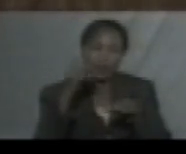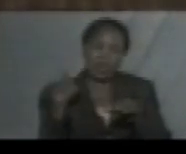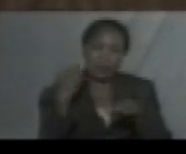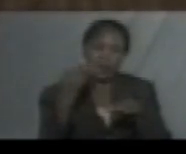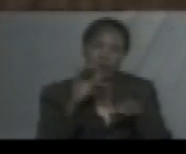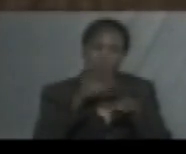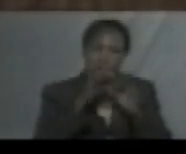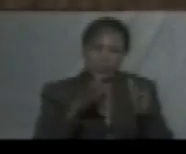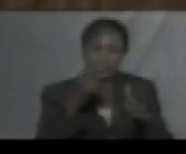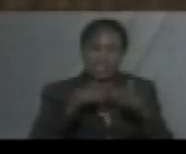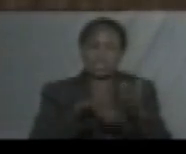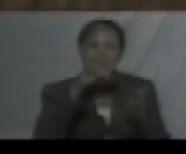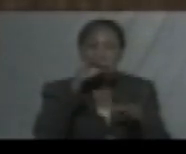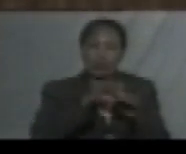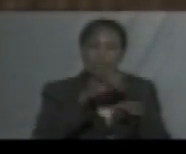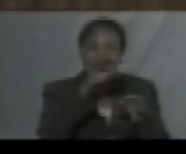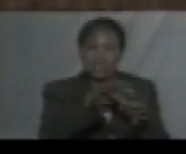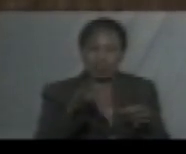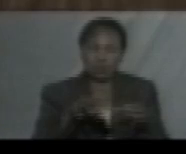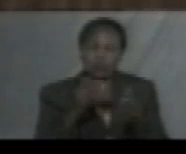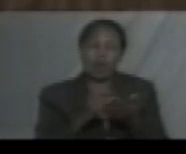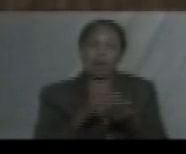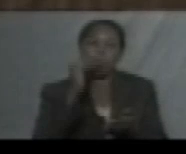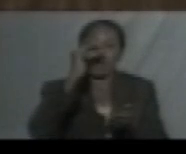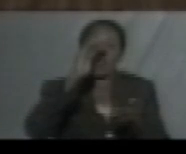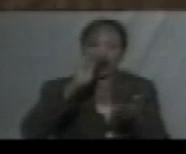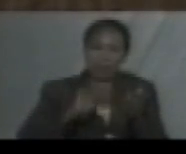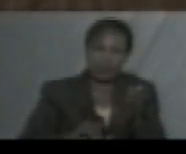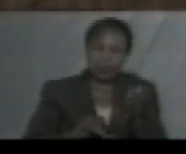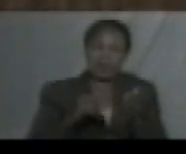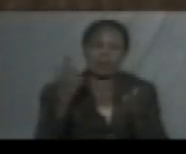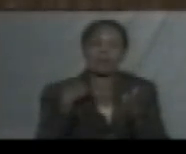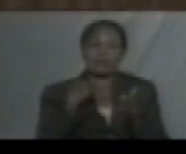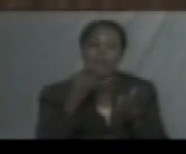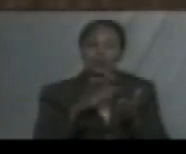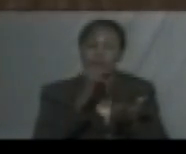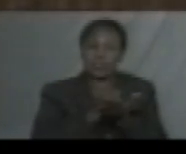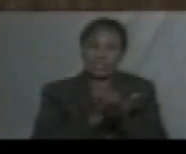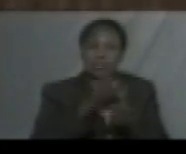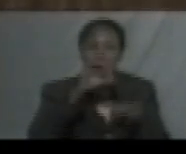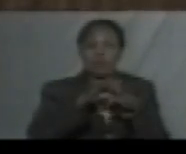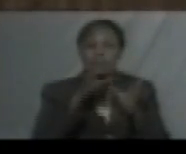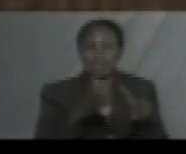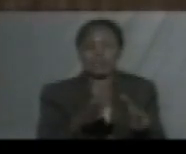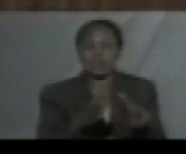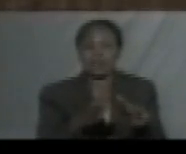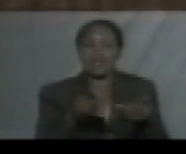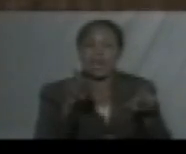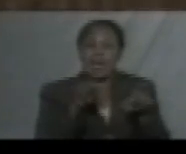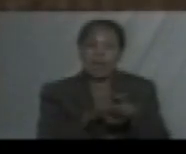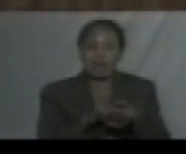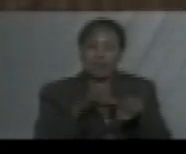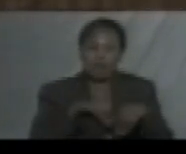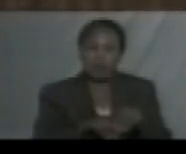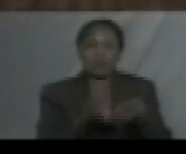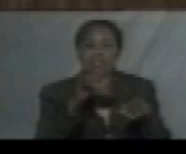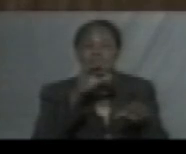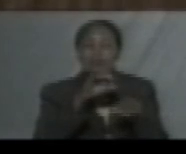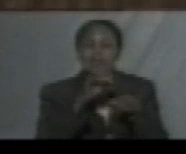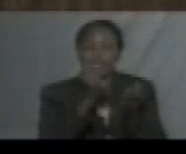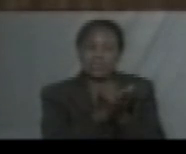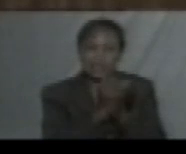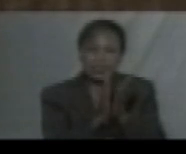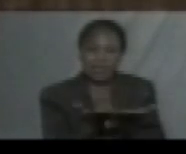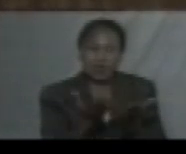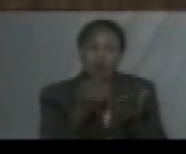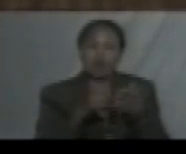polling stations exceeded the number of registered voters as per the register of February